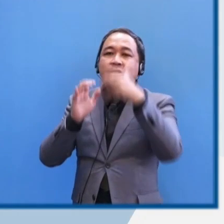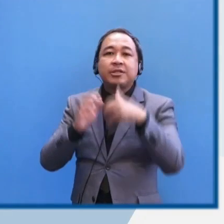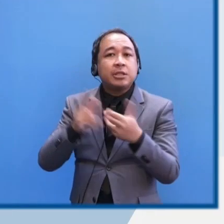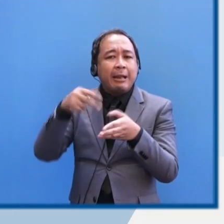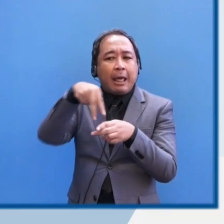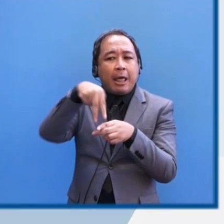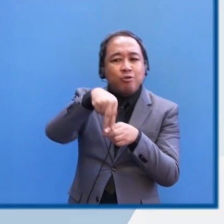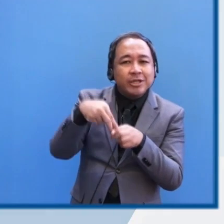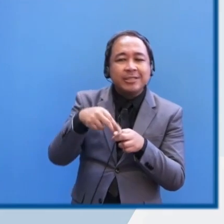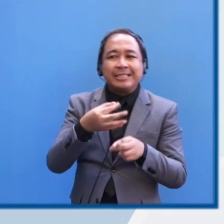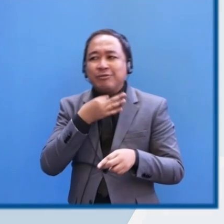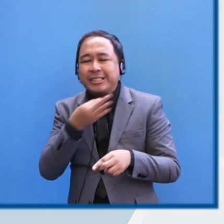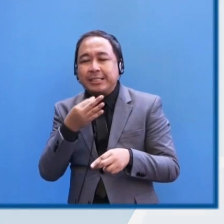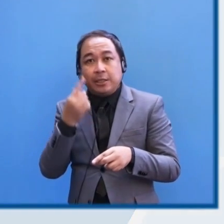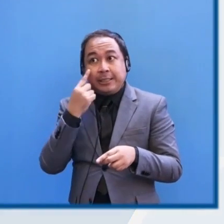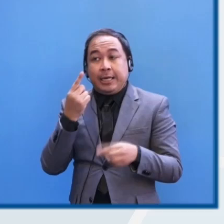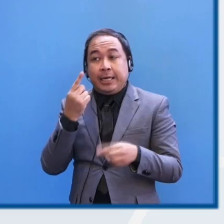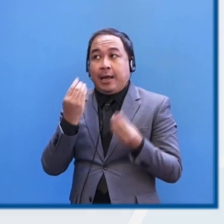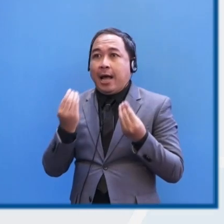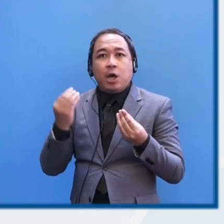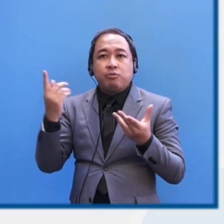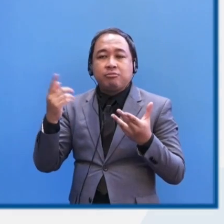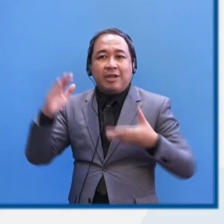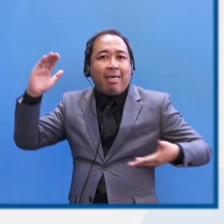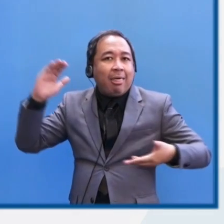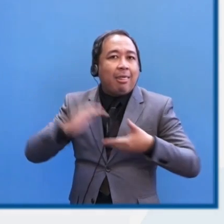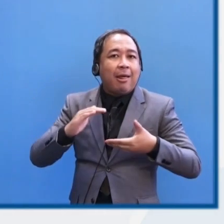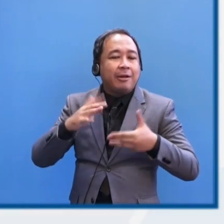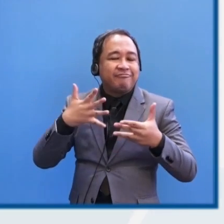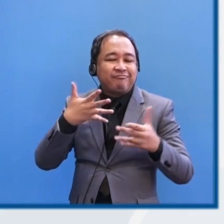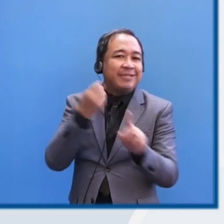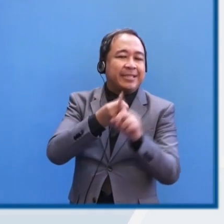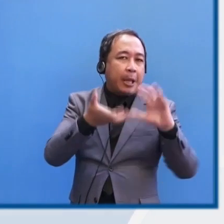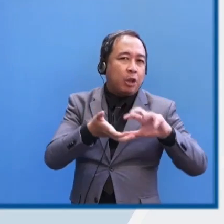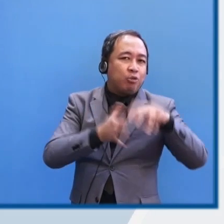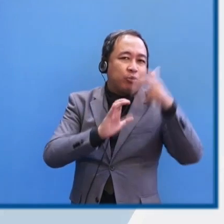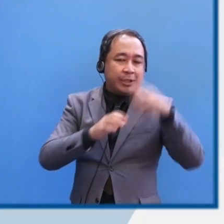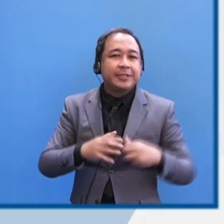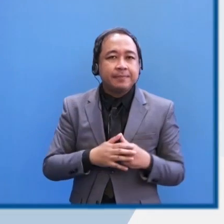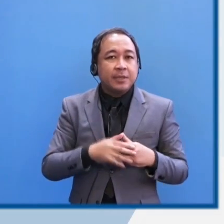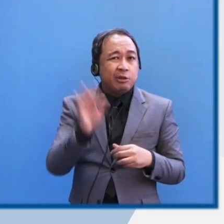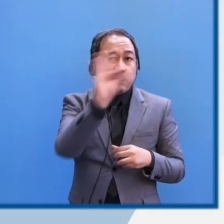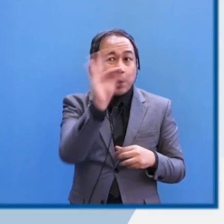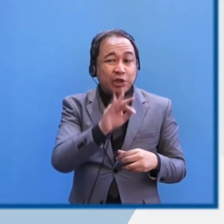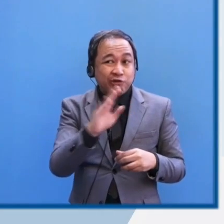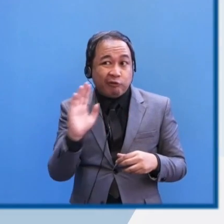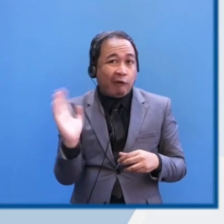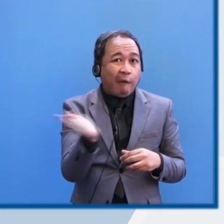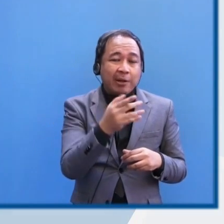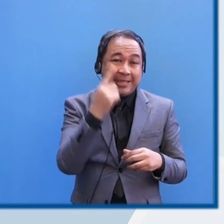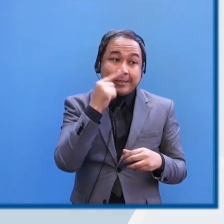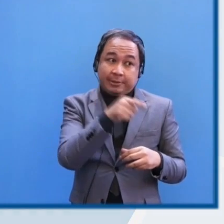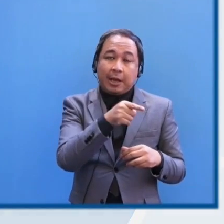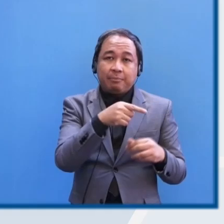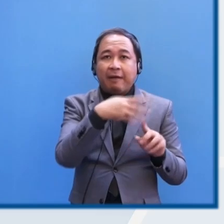and work together for disaster risk reduction? This is a question to anybody. Some of you are scientists. Some